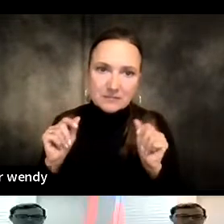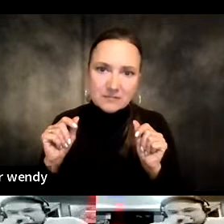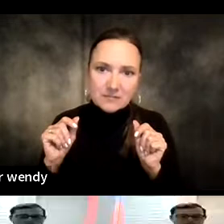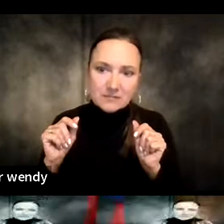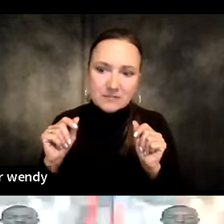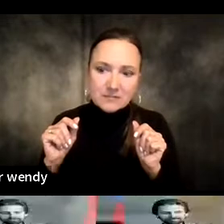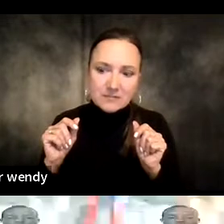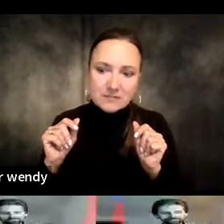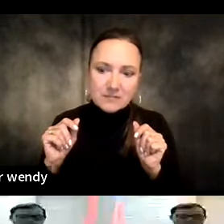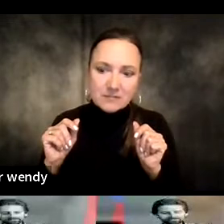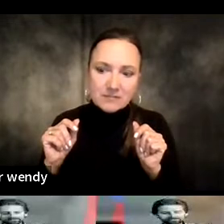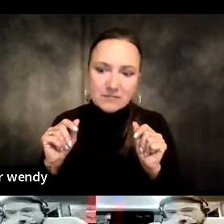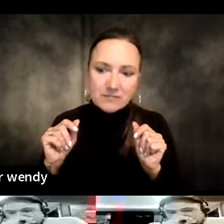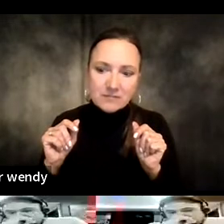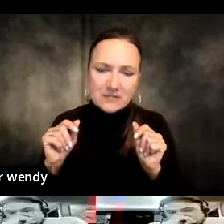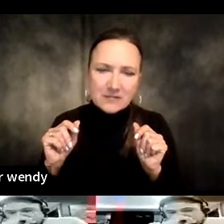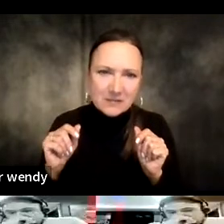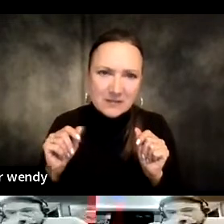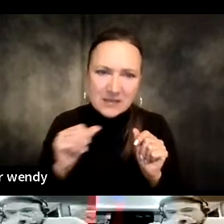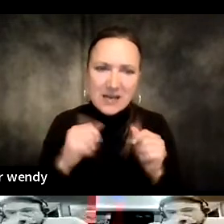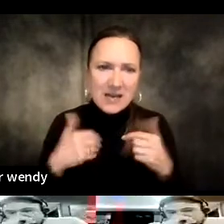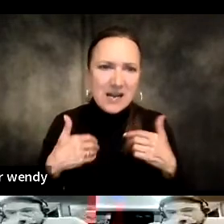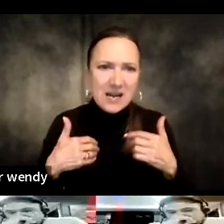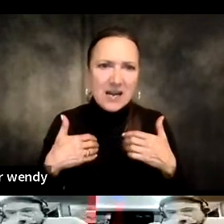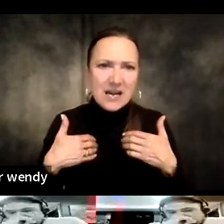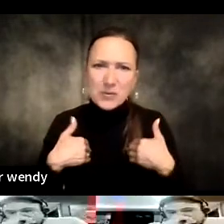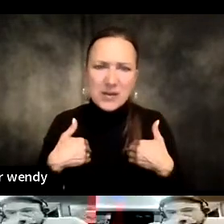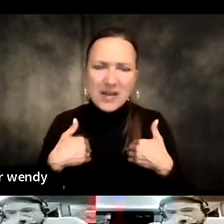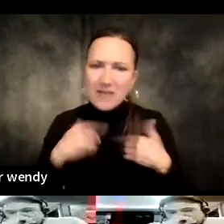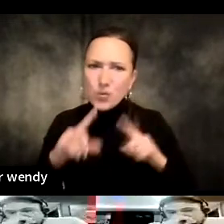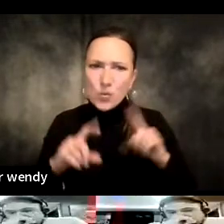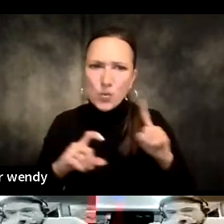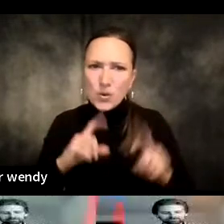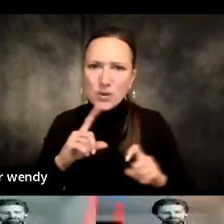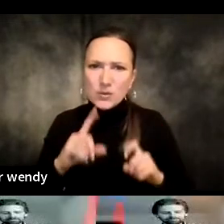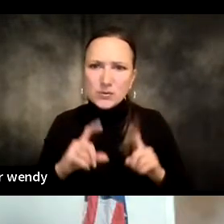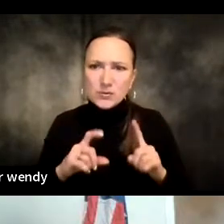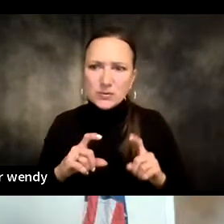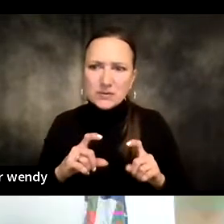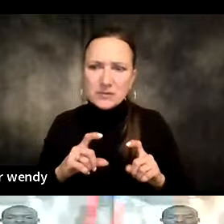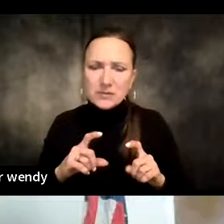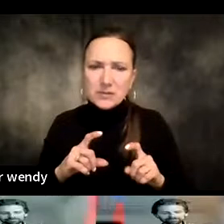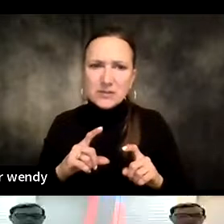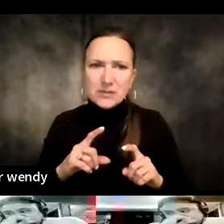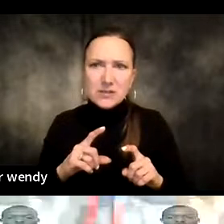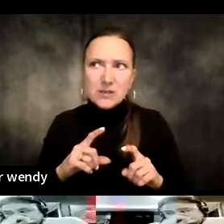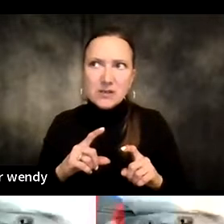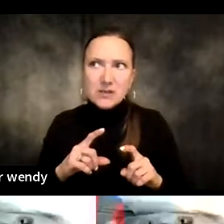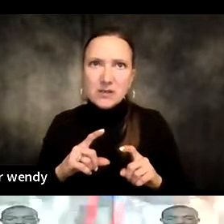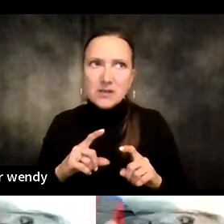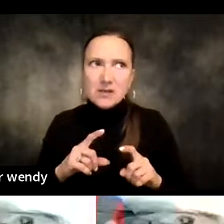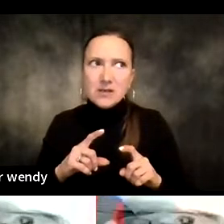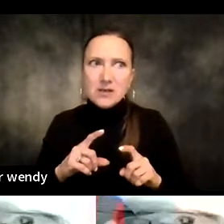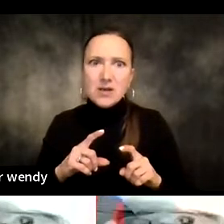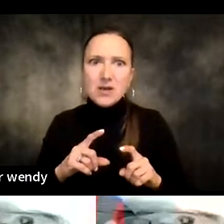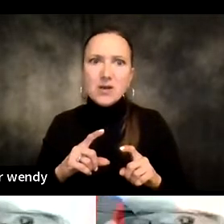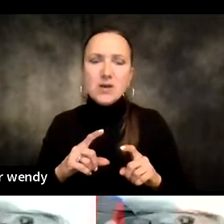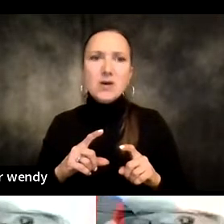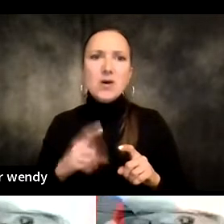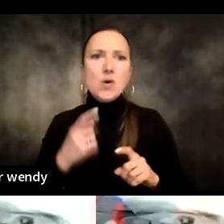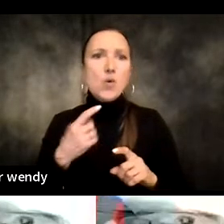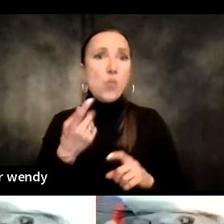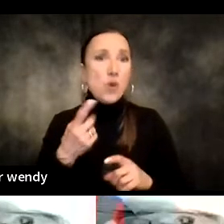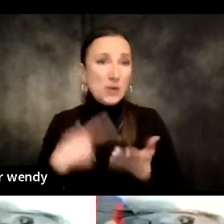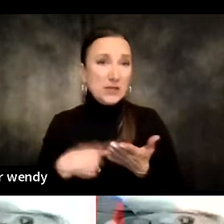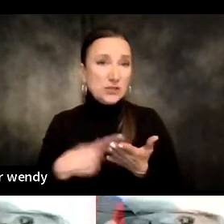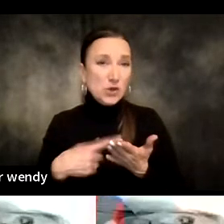I said, I don't have any questions. Just could you follow up with what we talked about earlier? Yes,